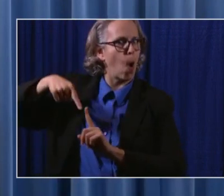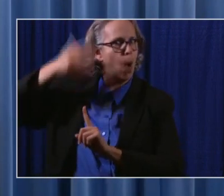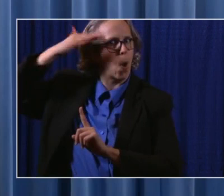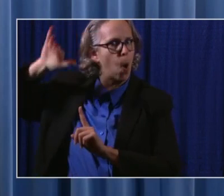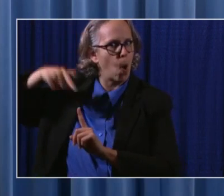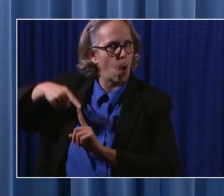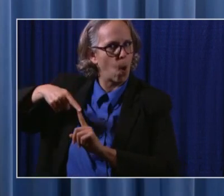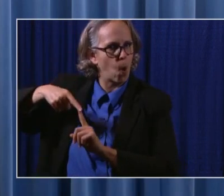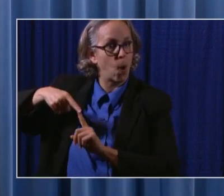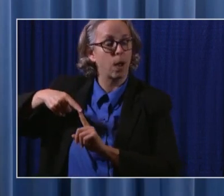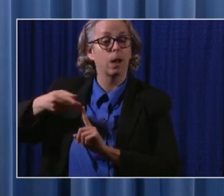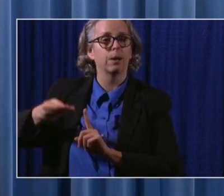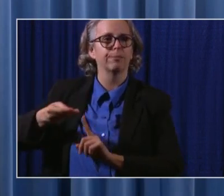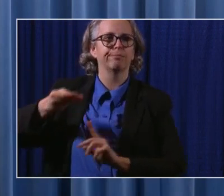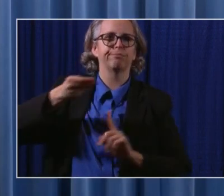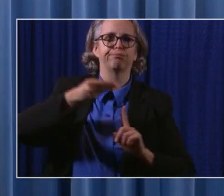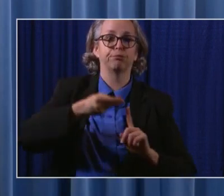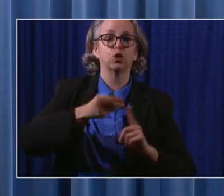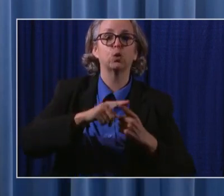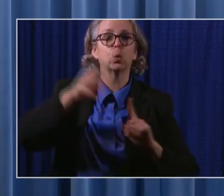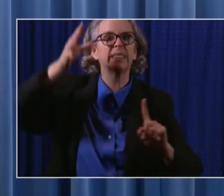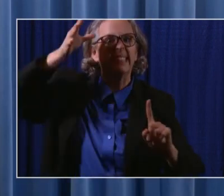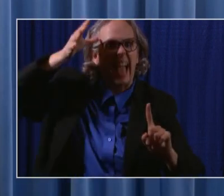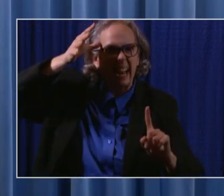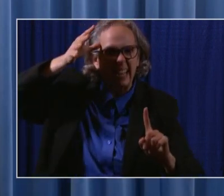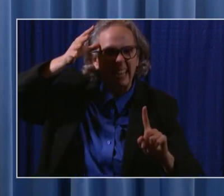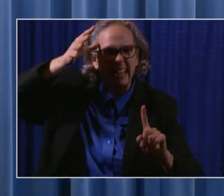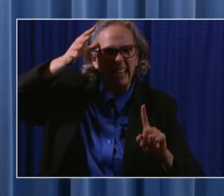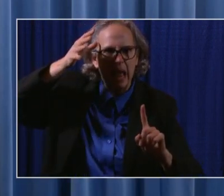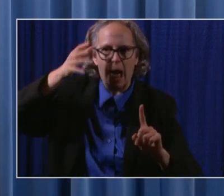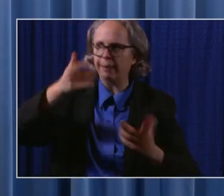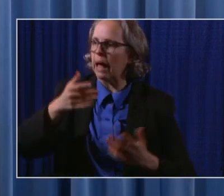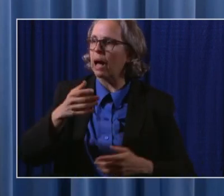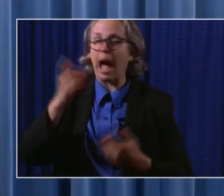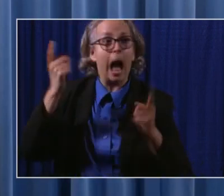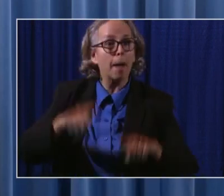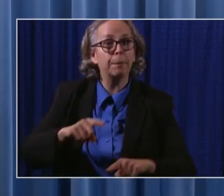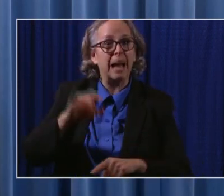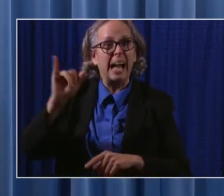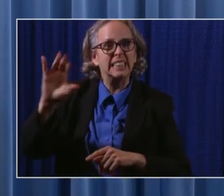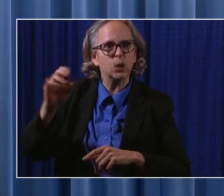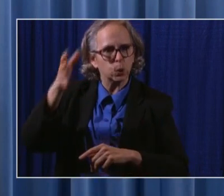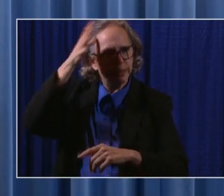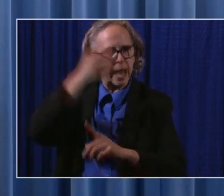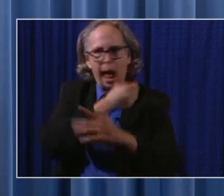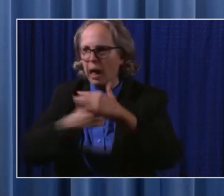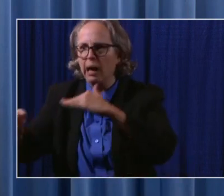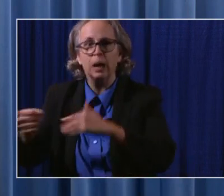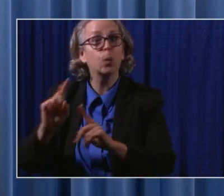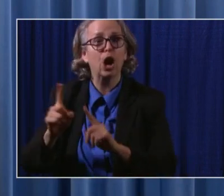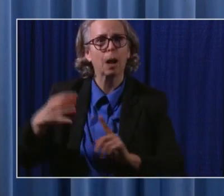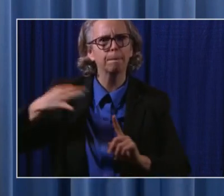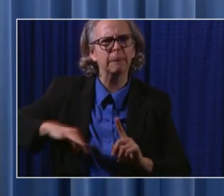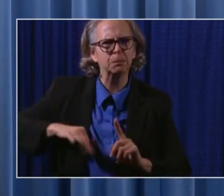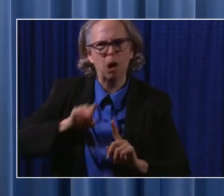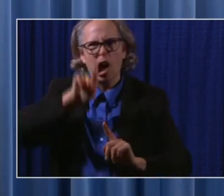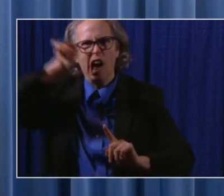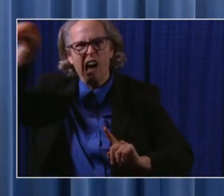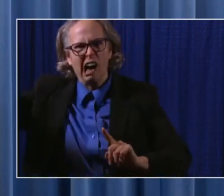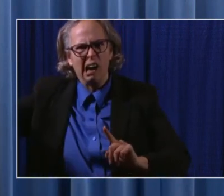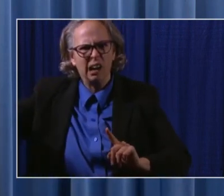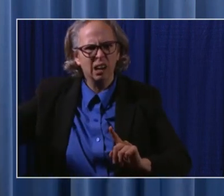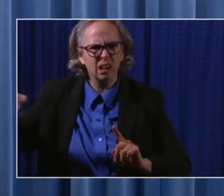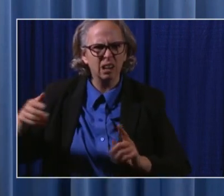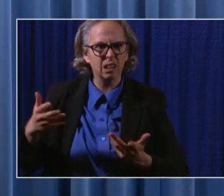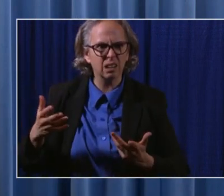the dad, who ended up in the ICU in Pittsburgh. This dad has a business that had to temporarily close. 2 of